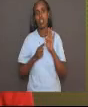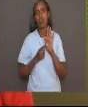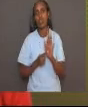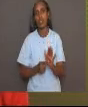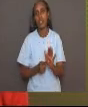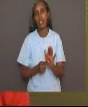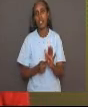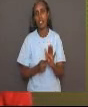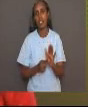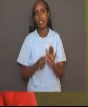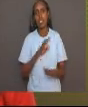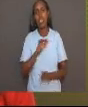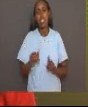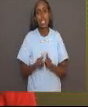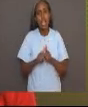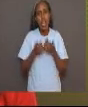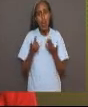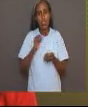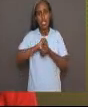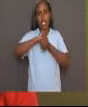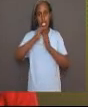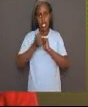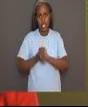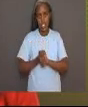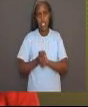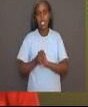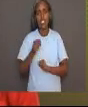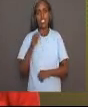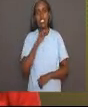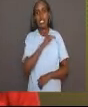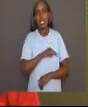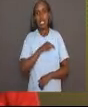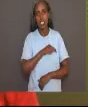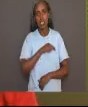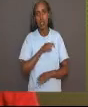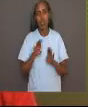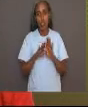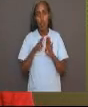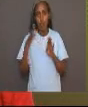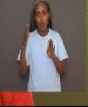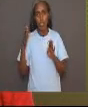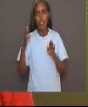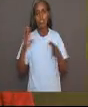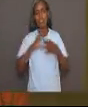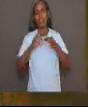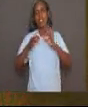quantifiers and how they can change the nature of an open statement.